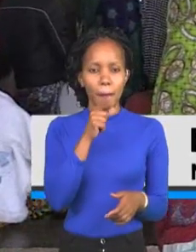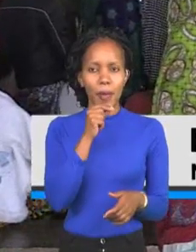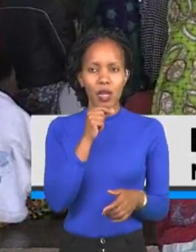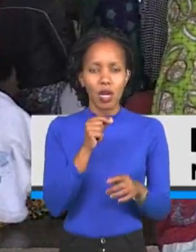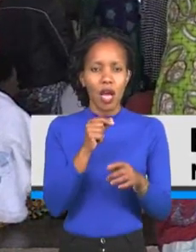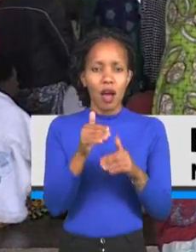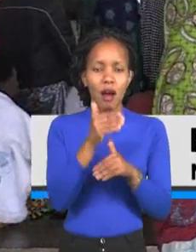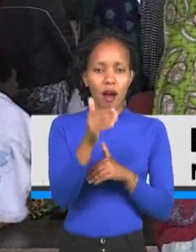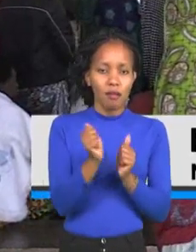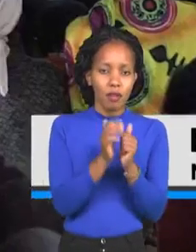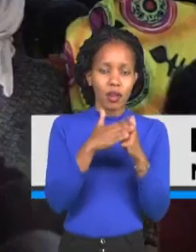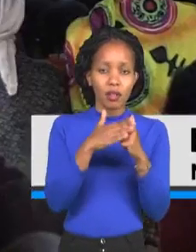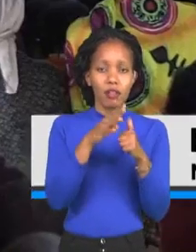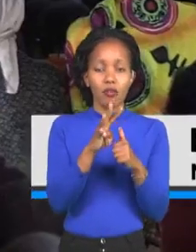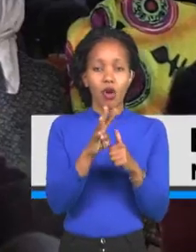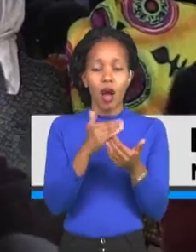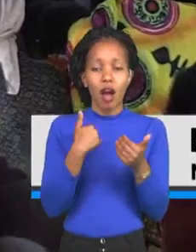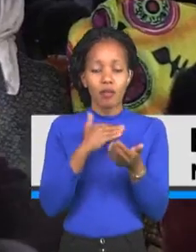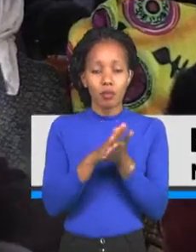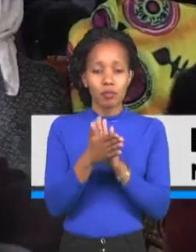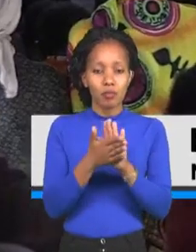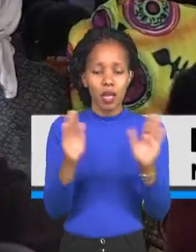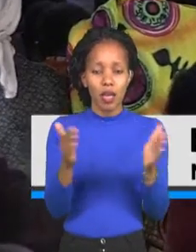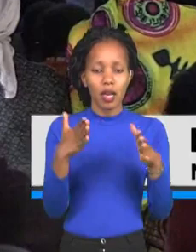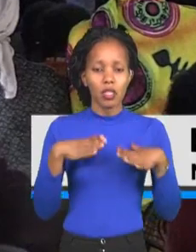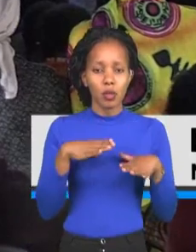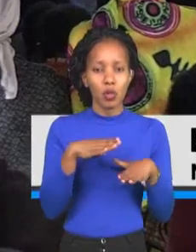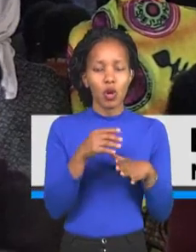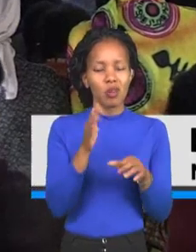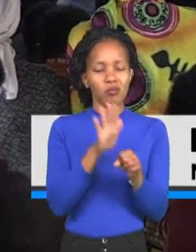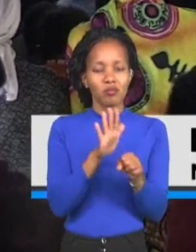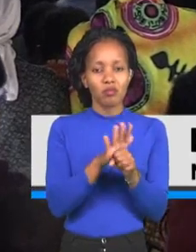the genocide lay in promoting reconciliation. He encouraged people in ever greater